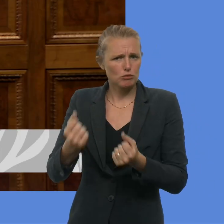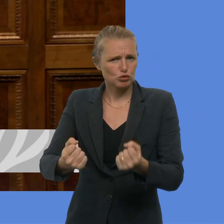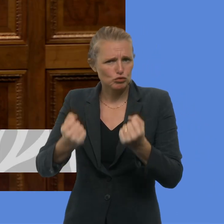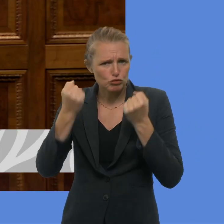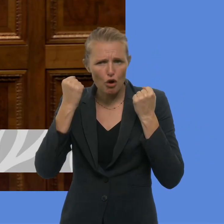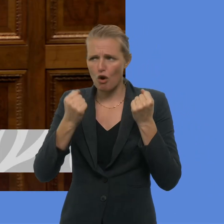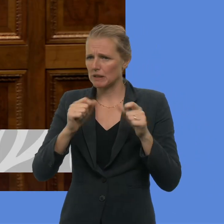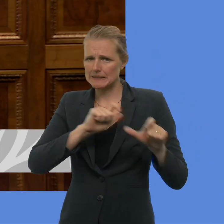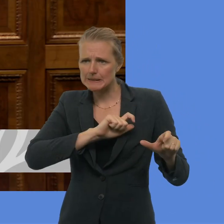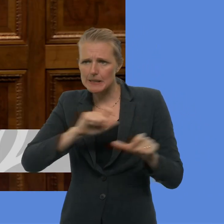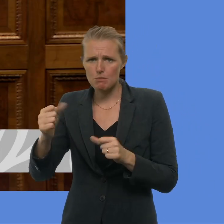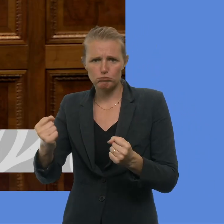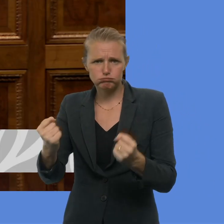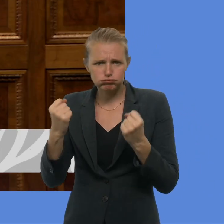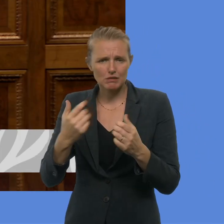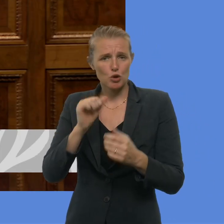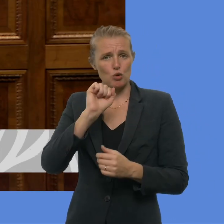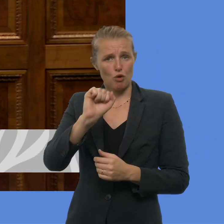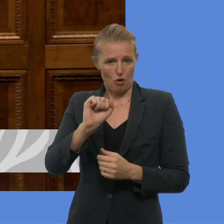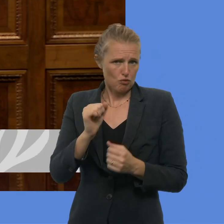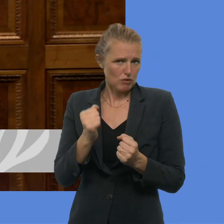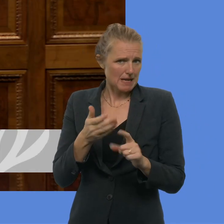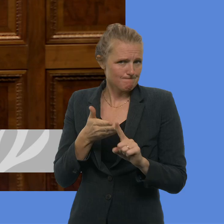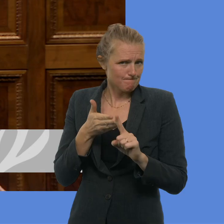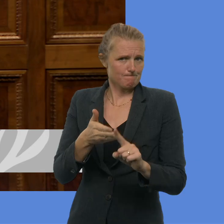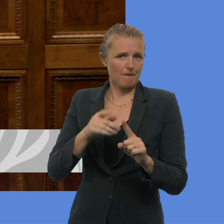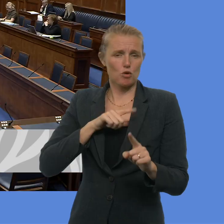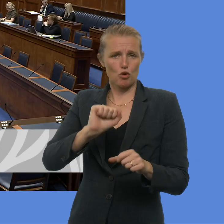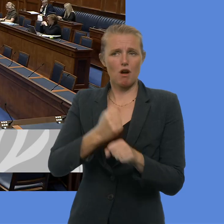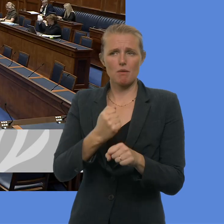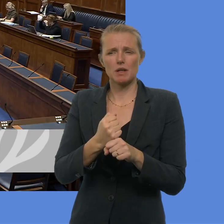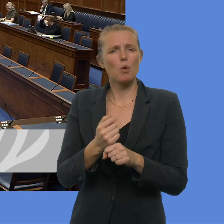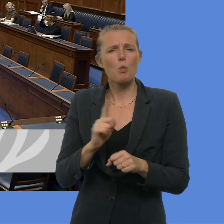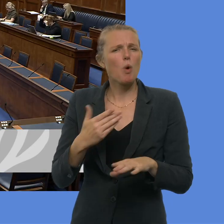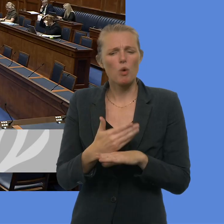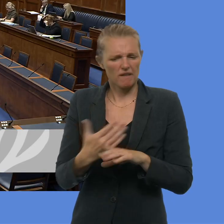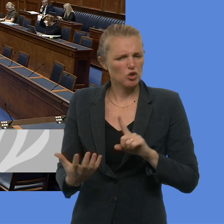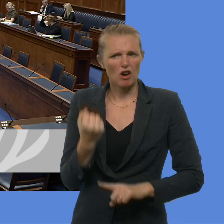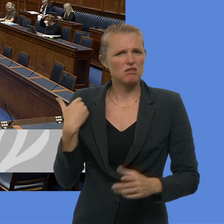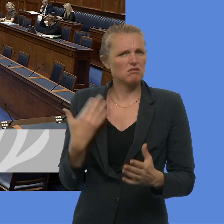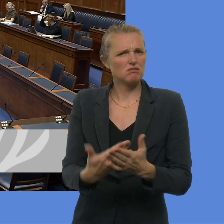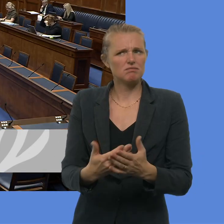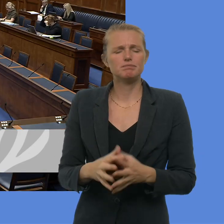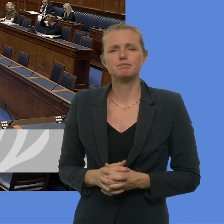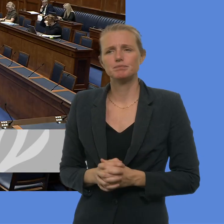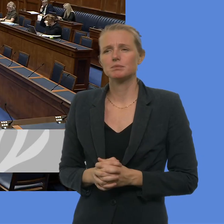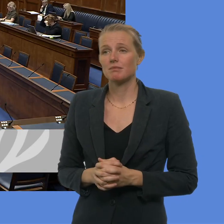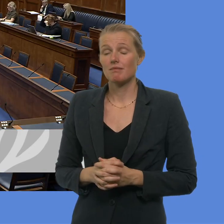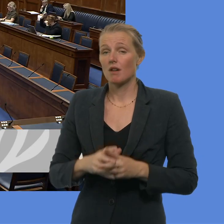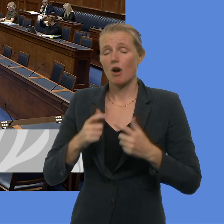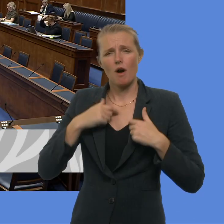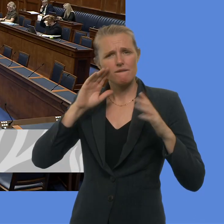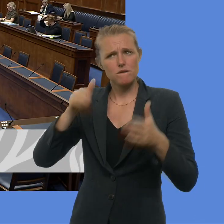of the programme for government. Could you outline what work has been done to progress that? Yeah, as I said, our whole focus